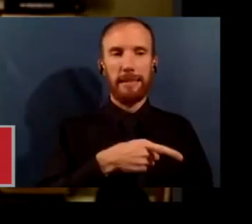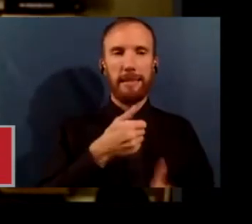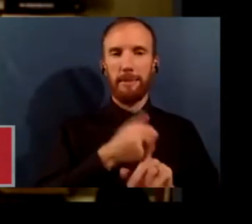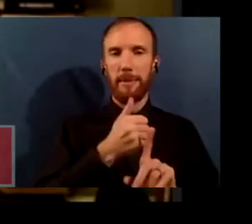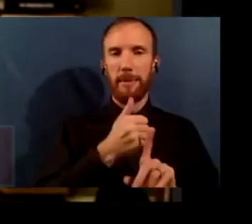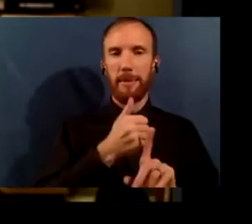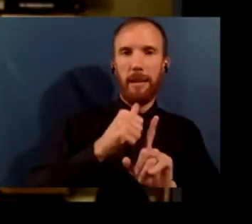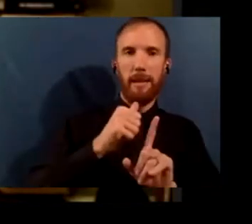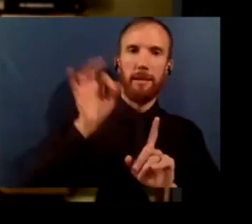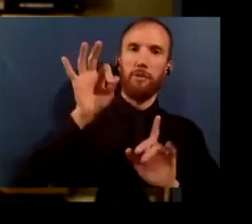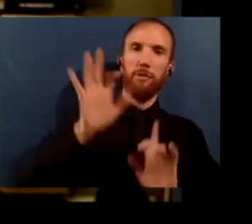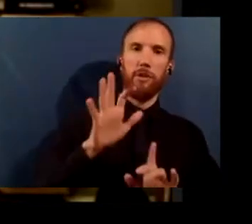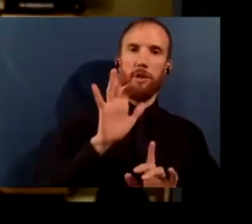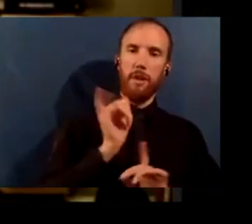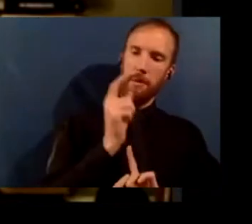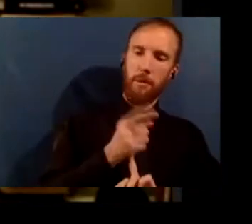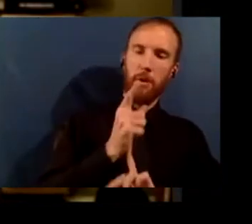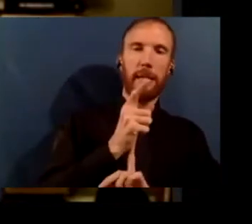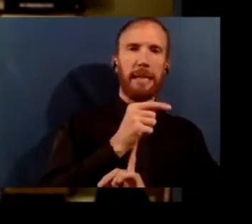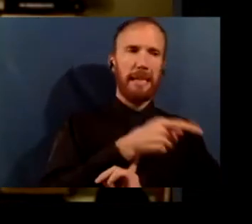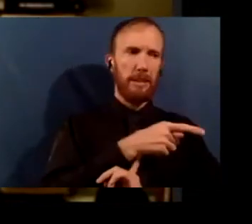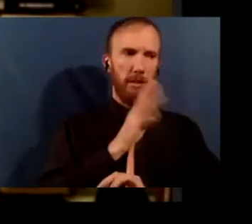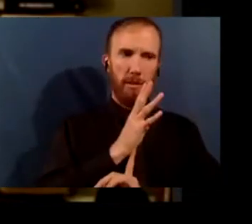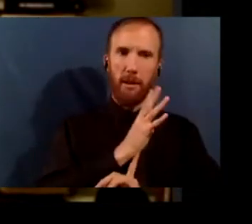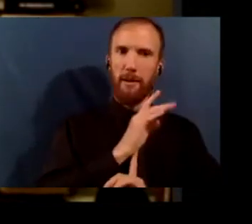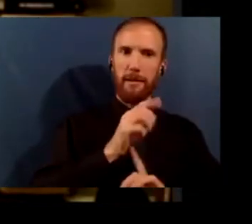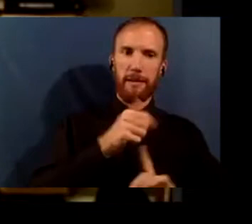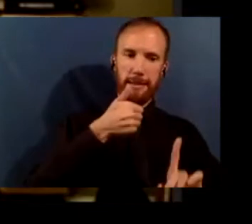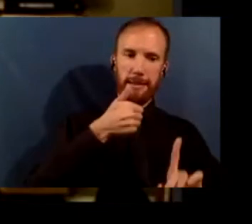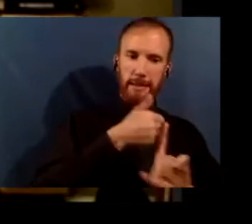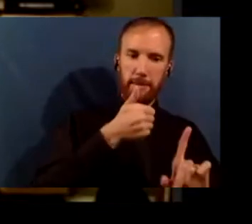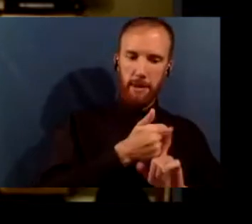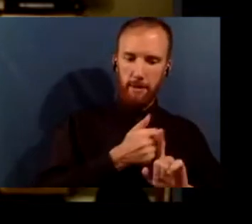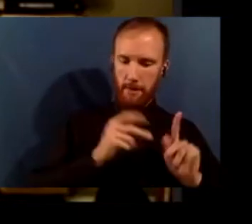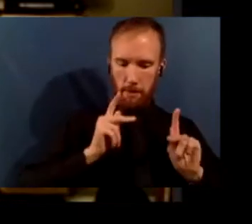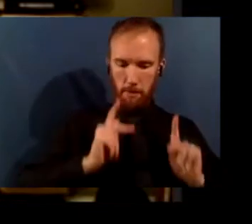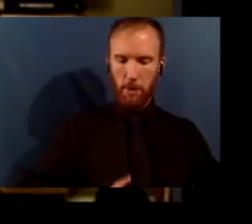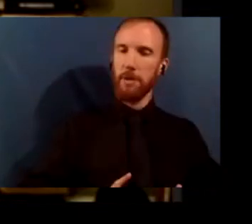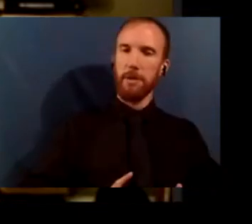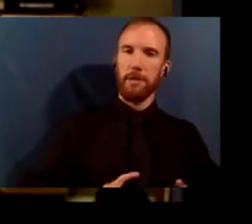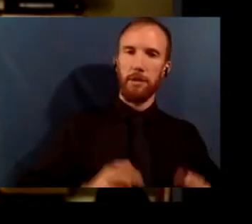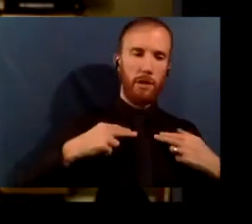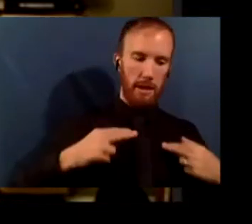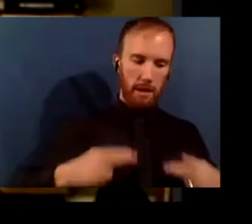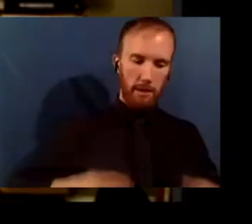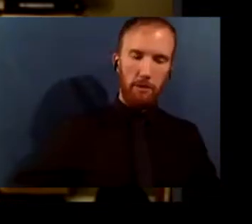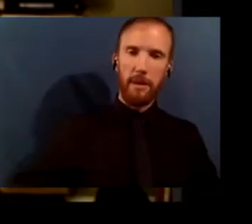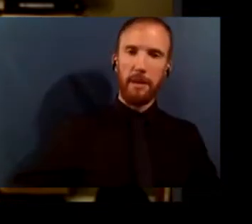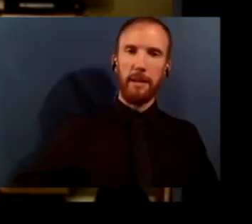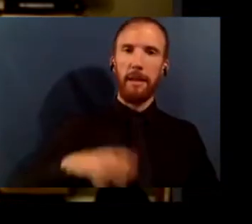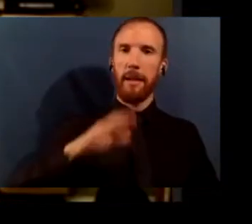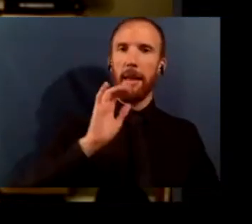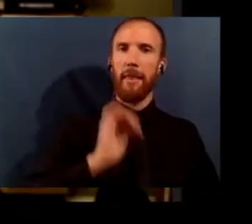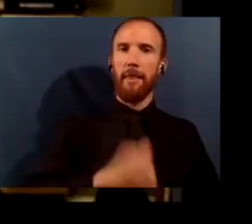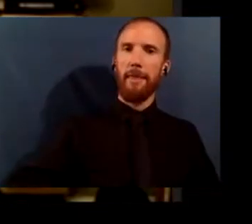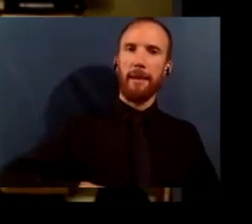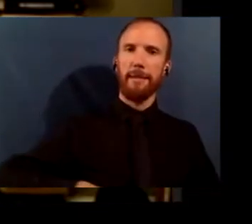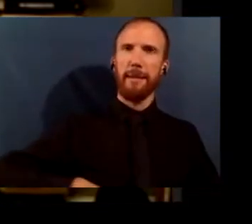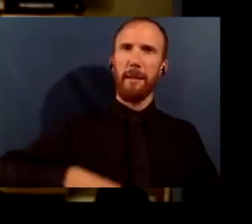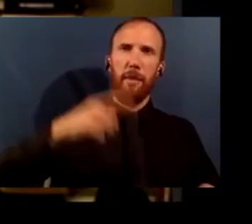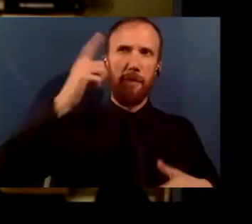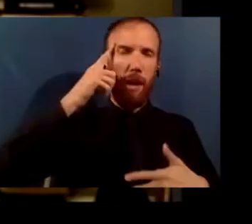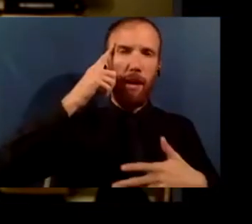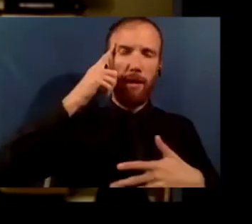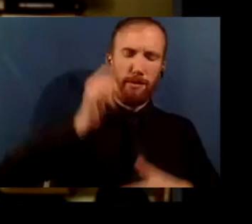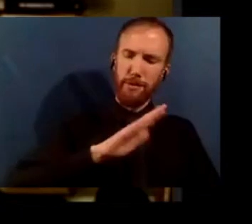human being. That is not language I restrict to religion. When one says that, you know, the soul of a country is